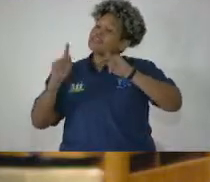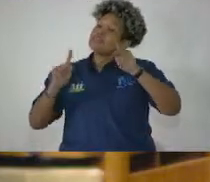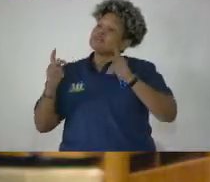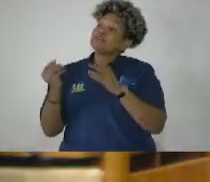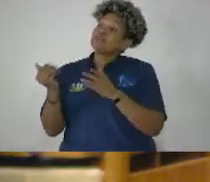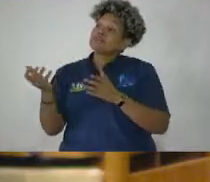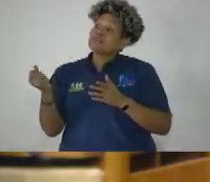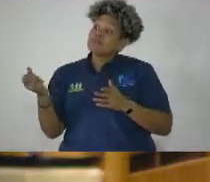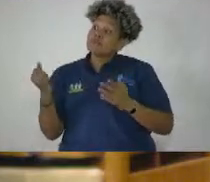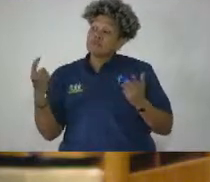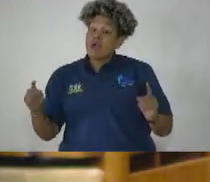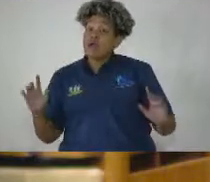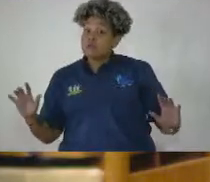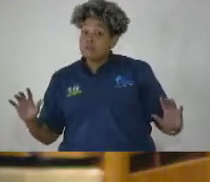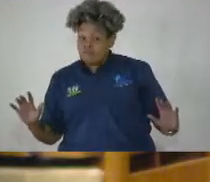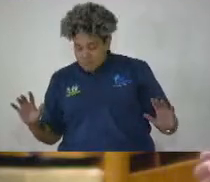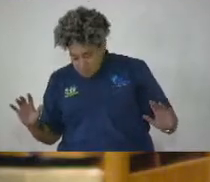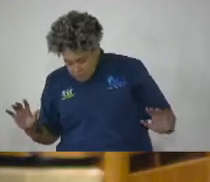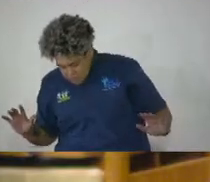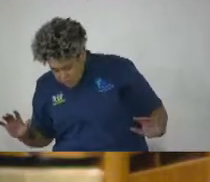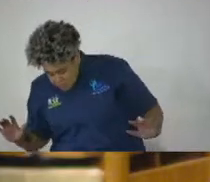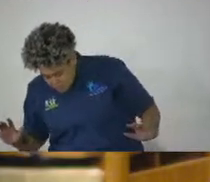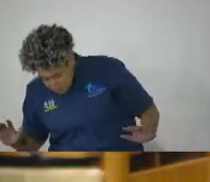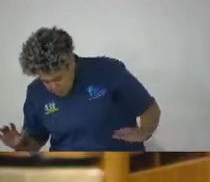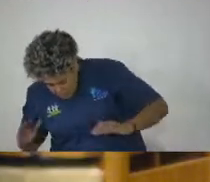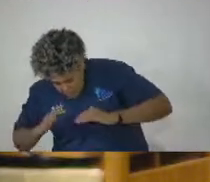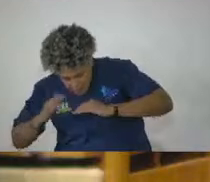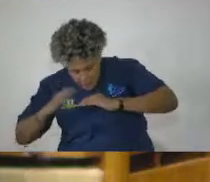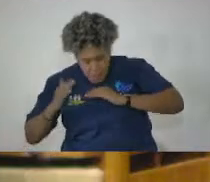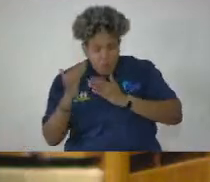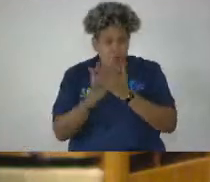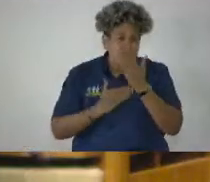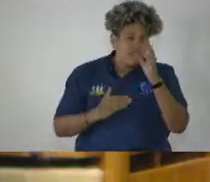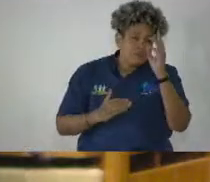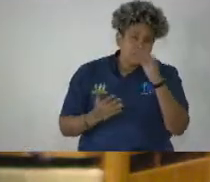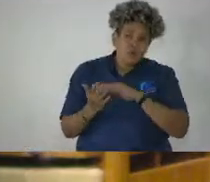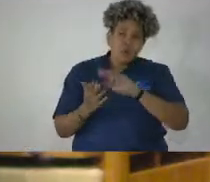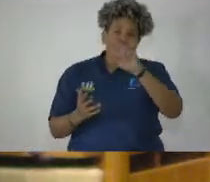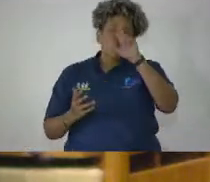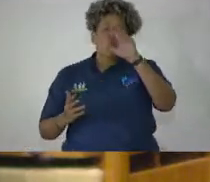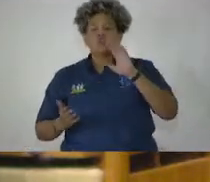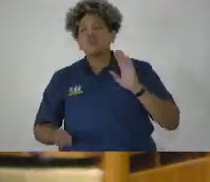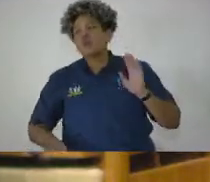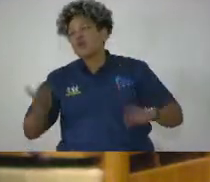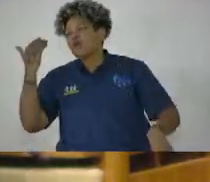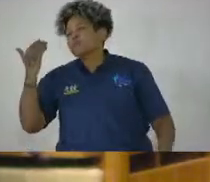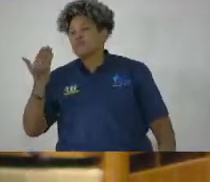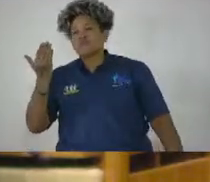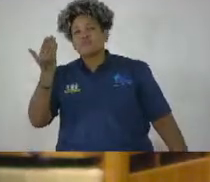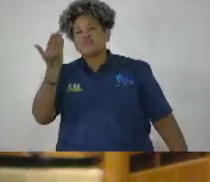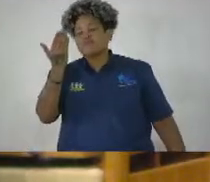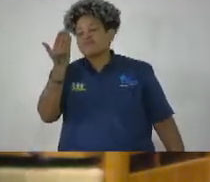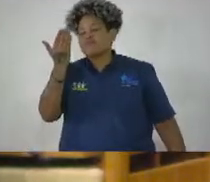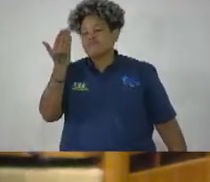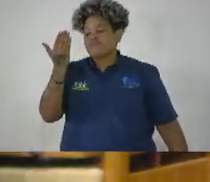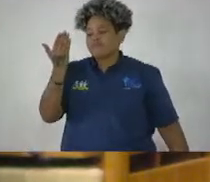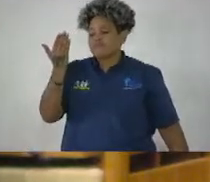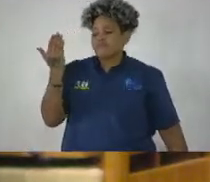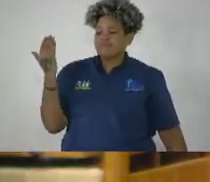incomes, the minimum wage has gone from $6,200 to